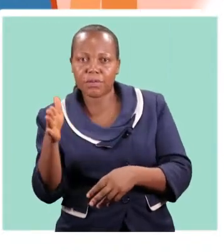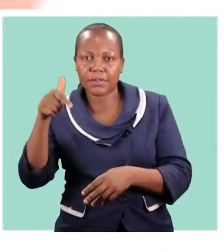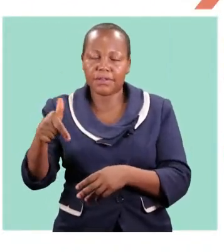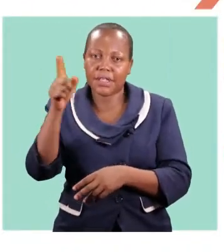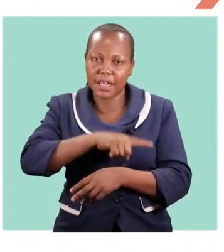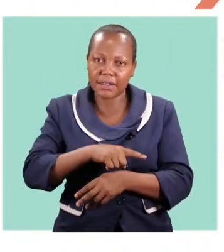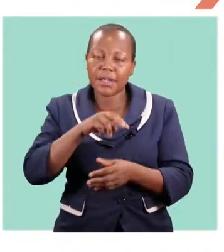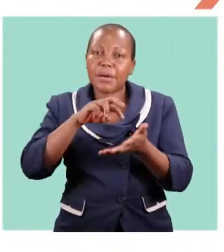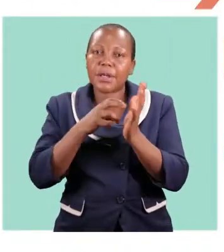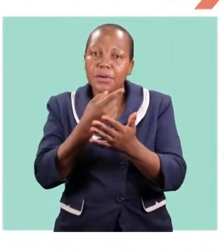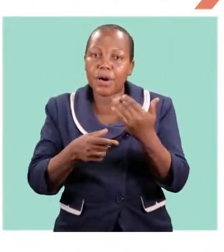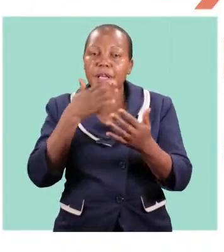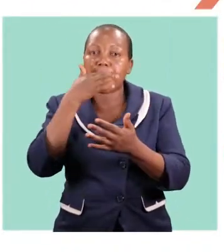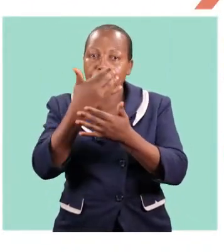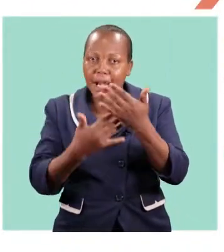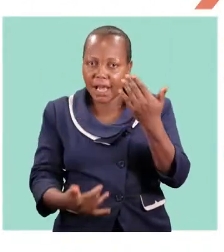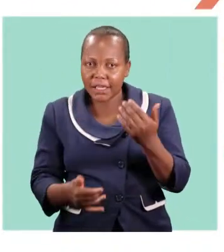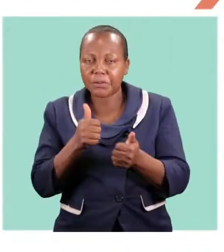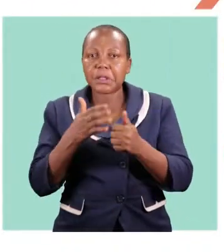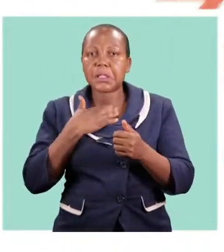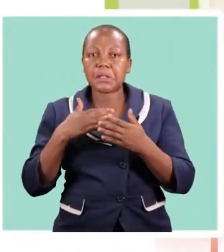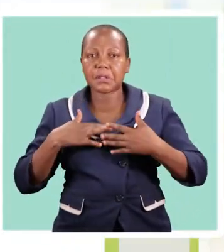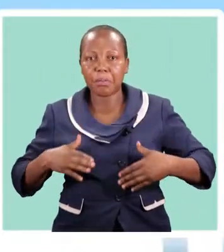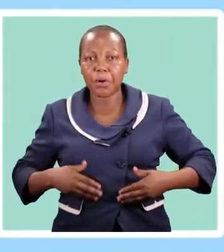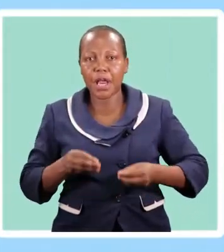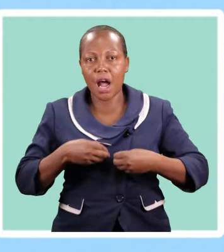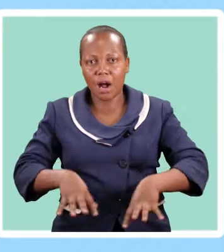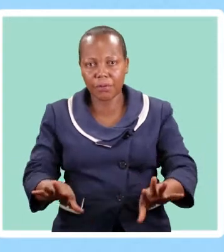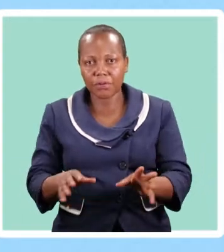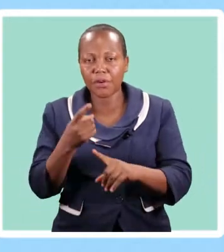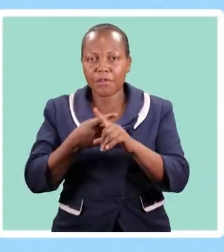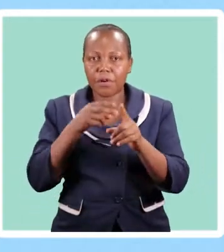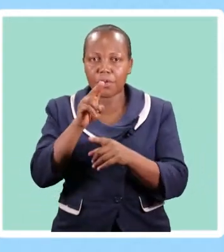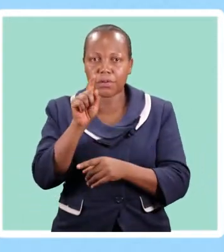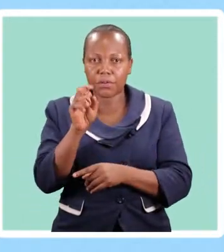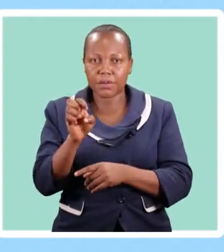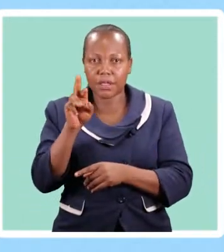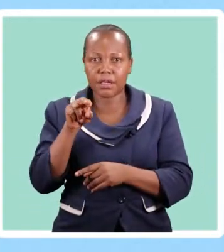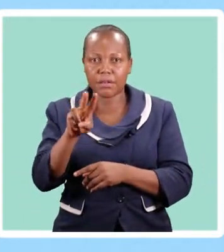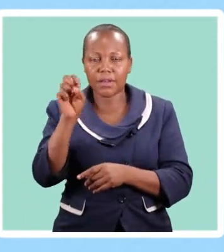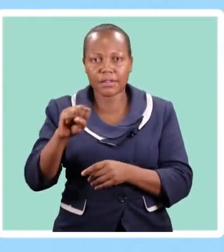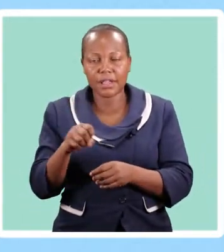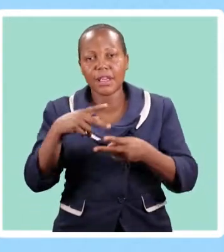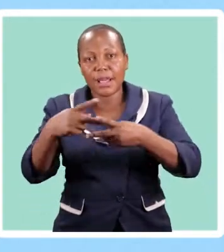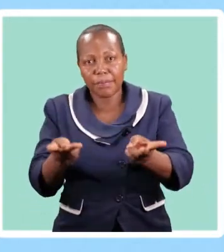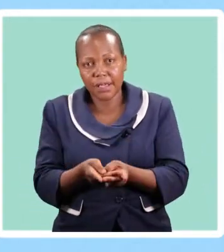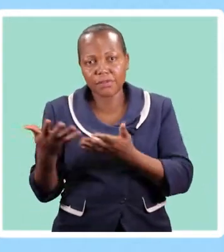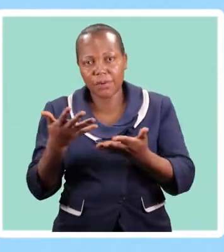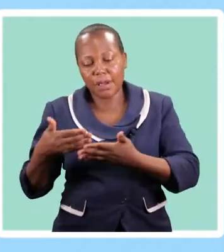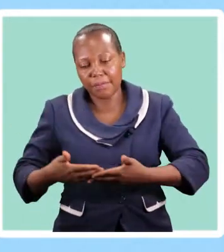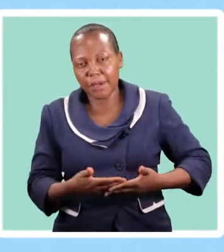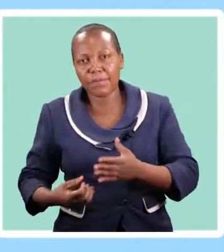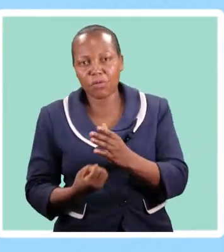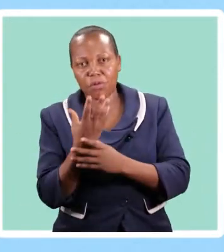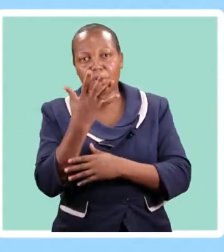time blood and tissue that is no longer needed leave the body. It comes from the uterus, a place inside our bodies where a baby